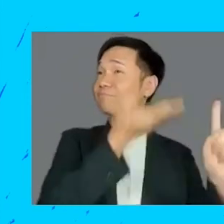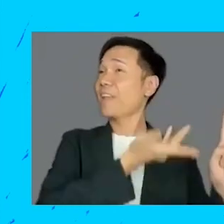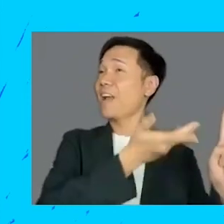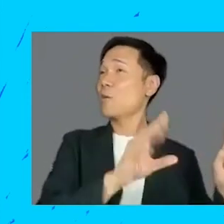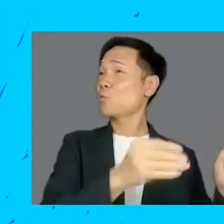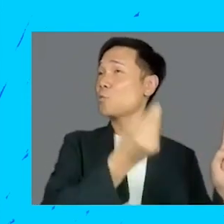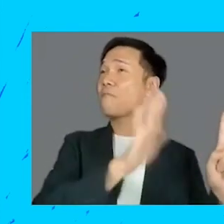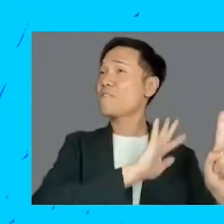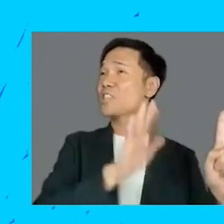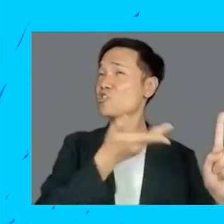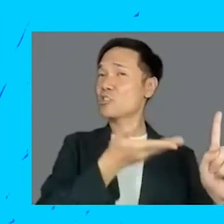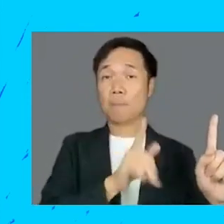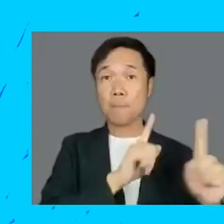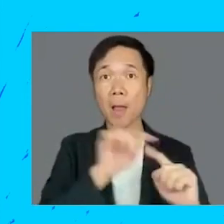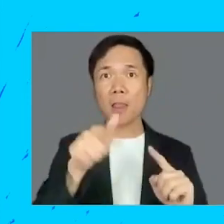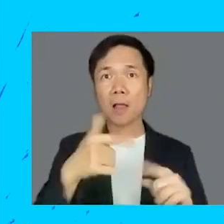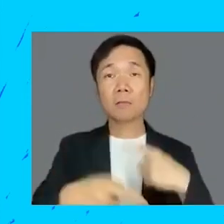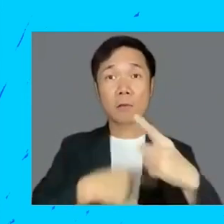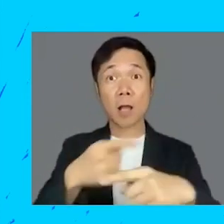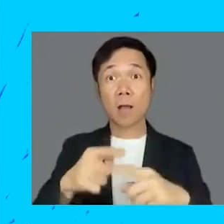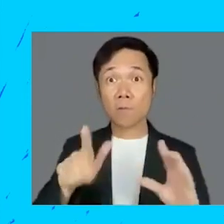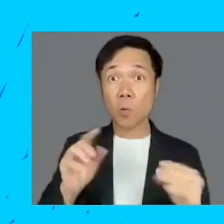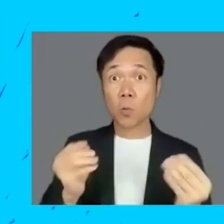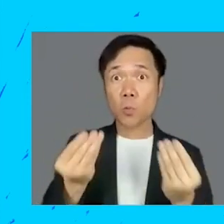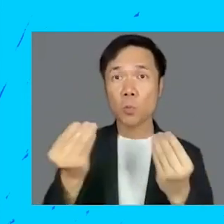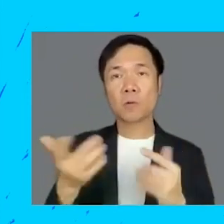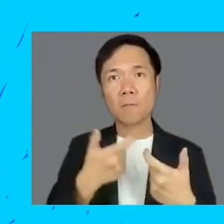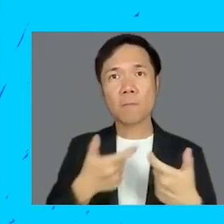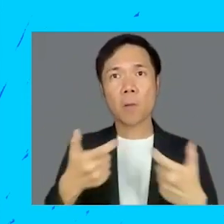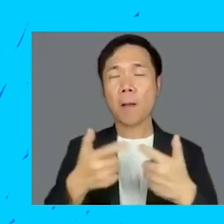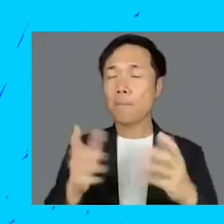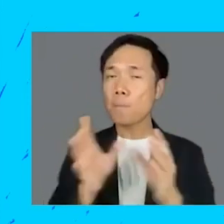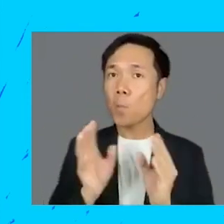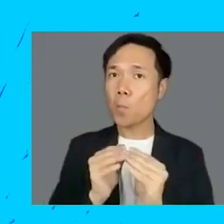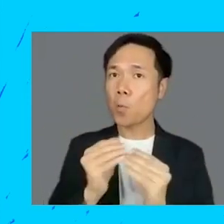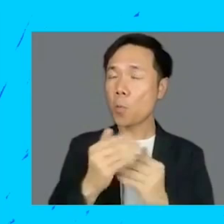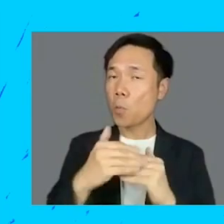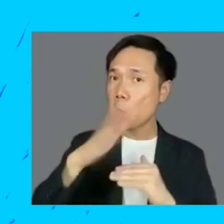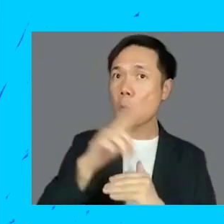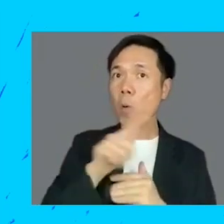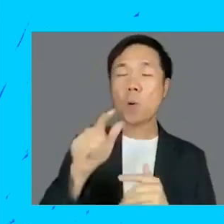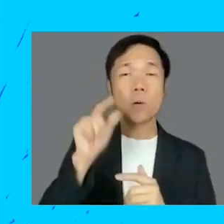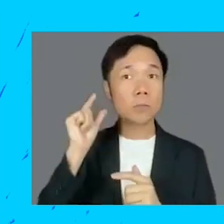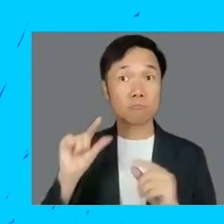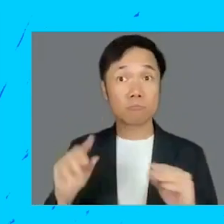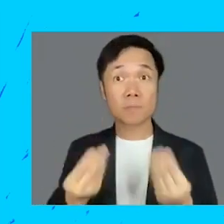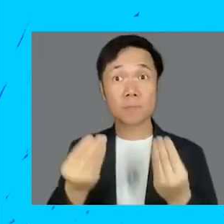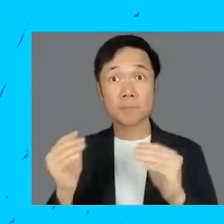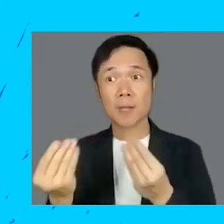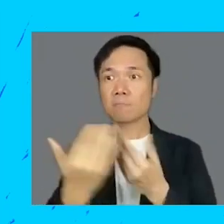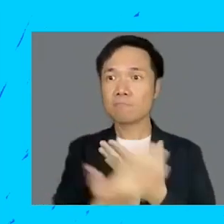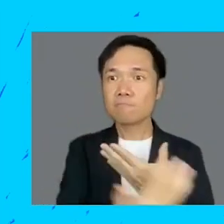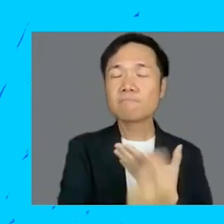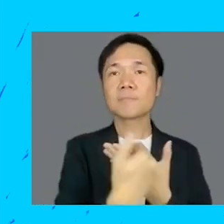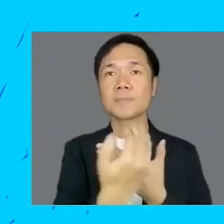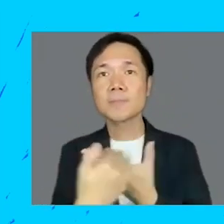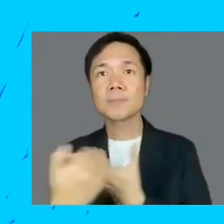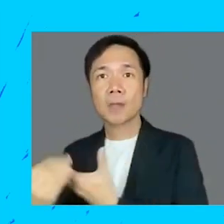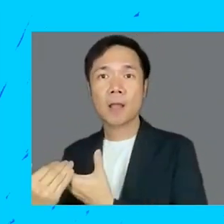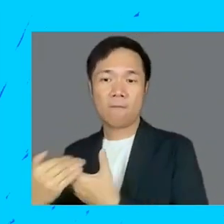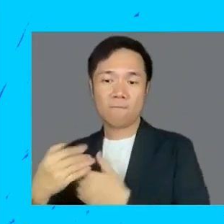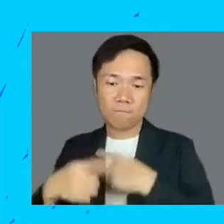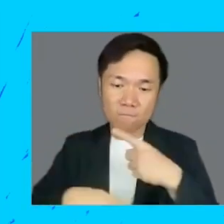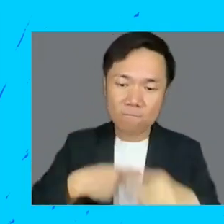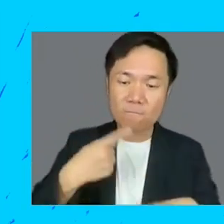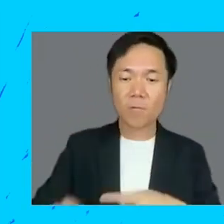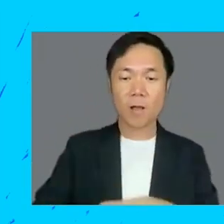in a big international meeting. That's engaging young people in the early stages of research, of